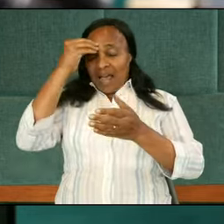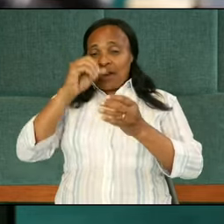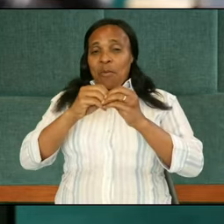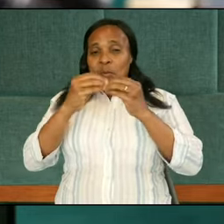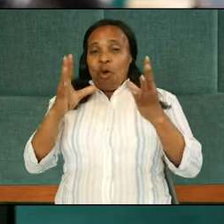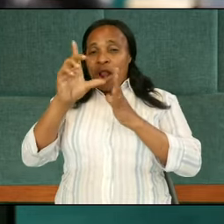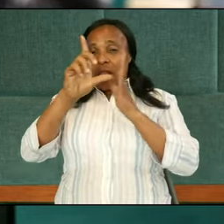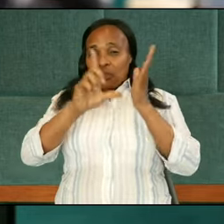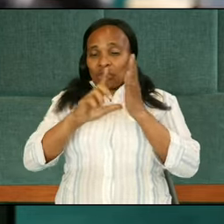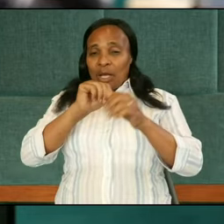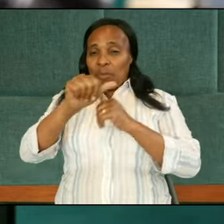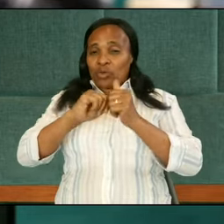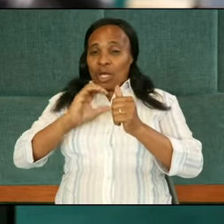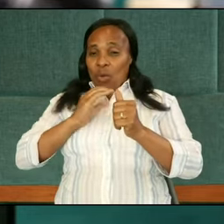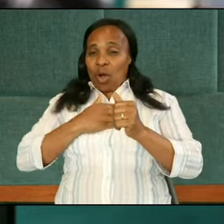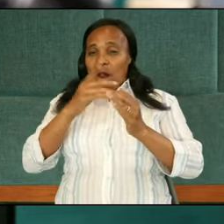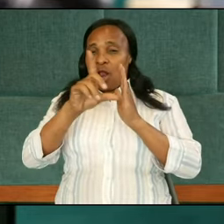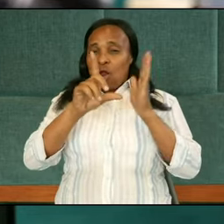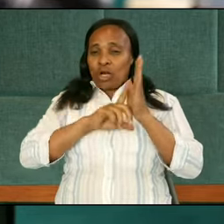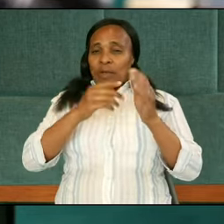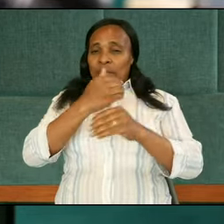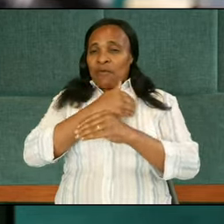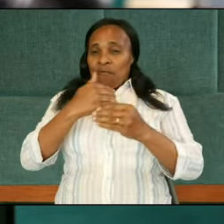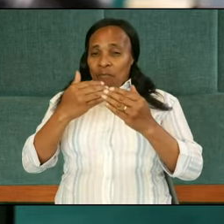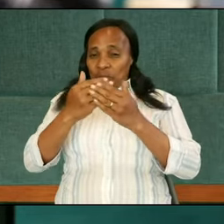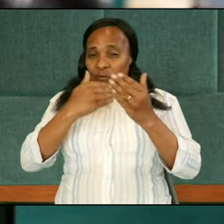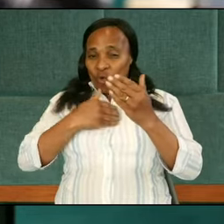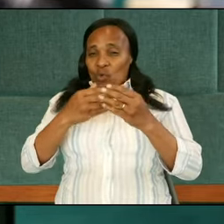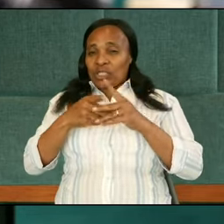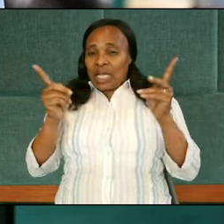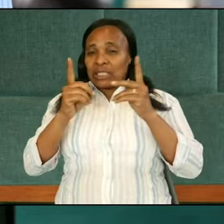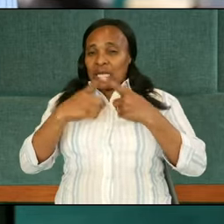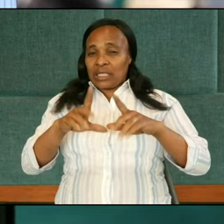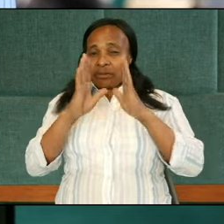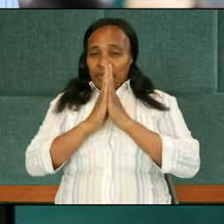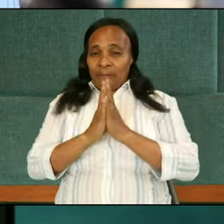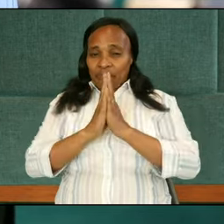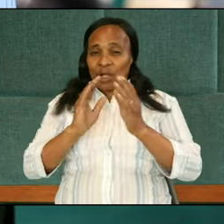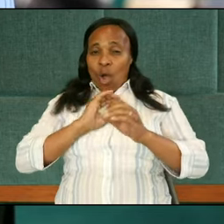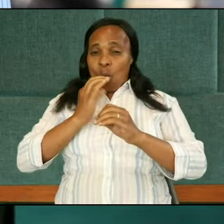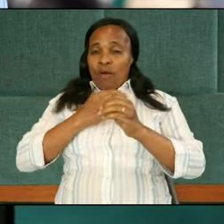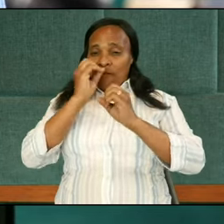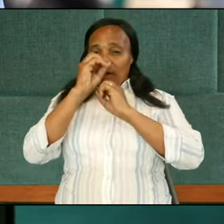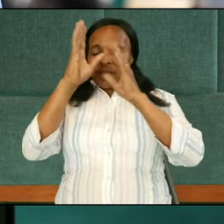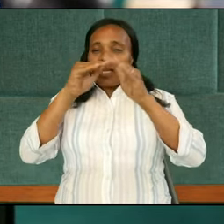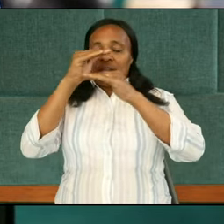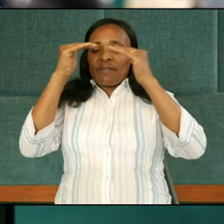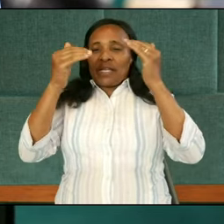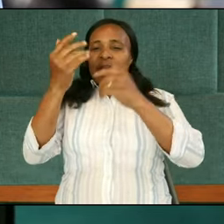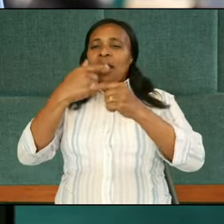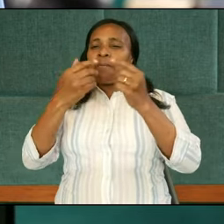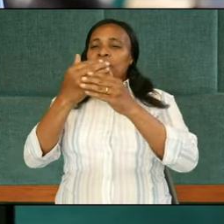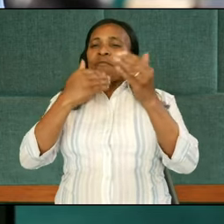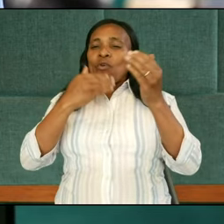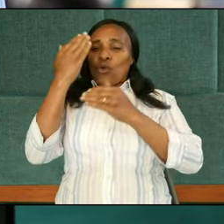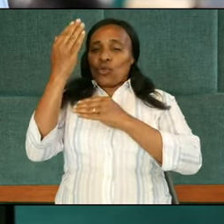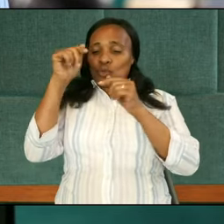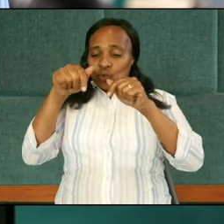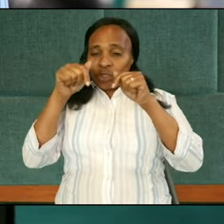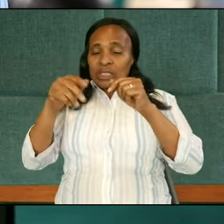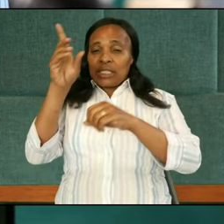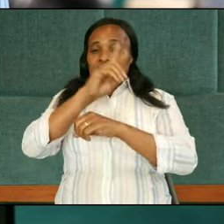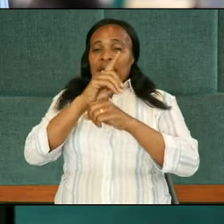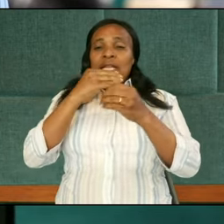and more about our Lord. Before we start, let's bow heads for a word of prayer. Our Father in heaven, we come before you today and we thank